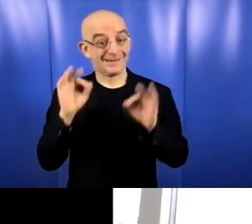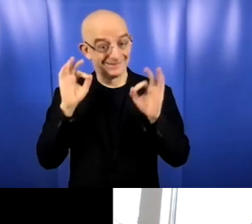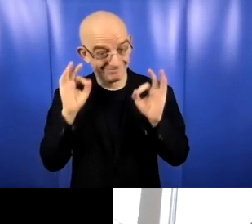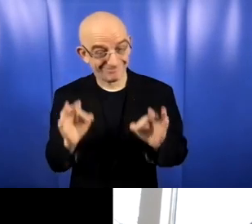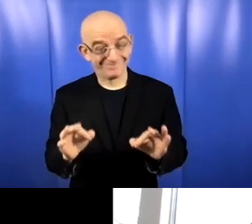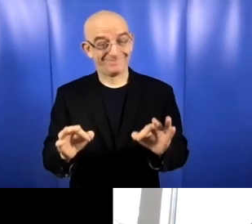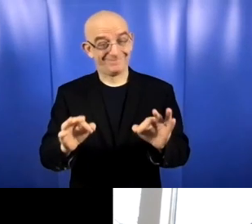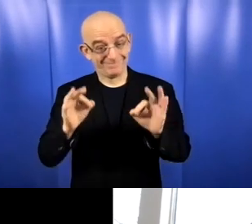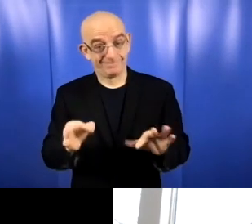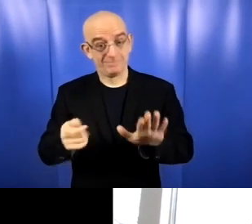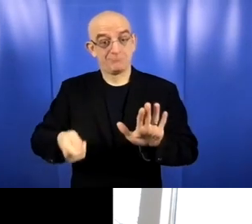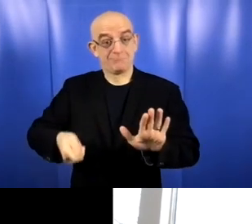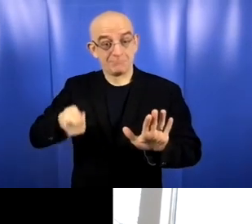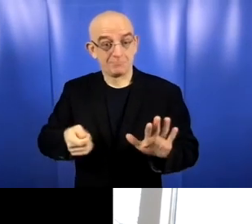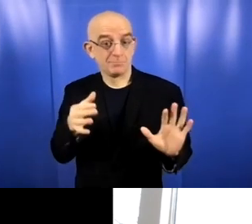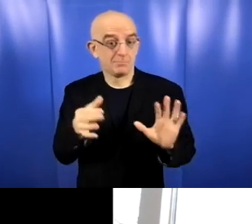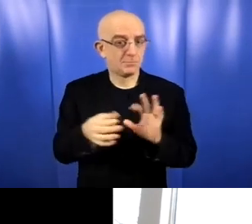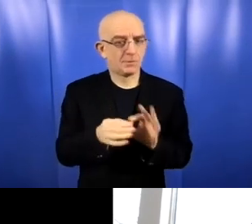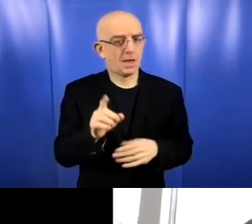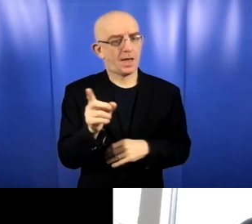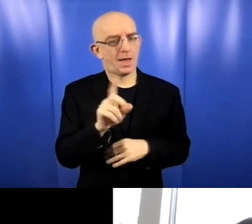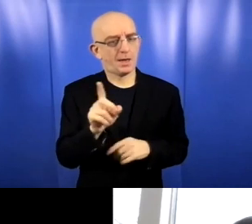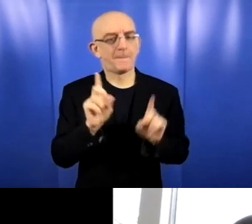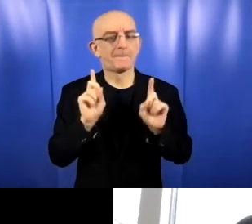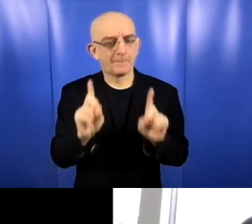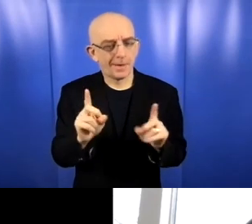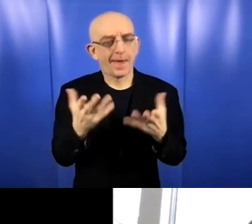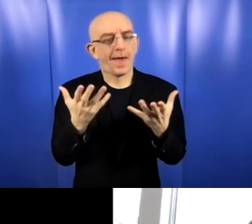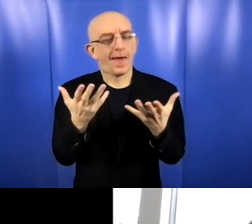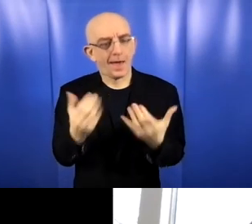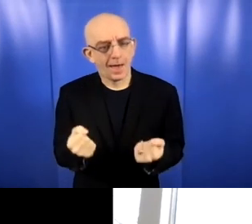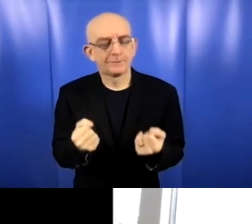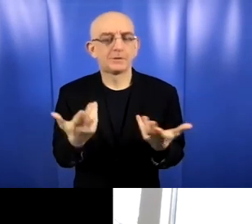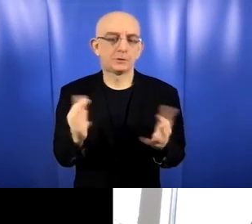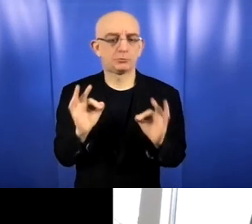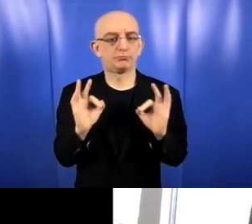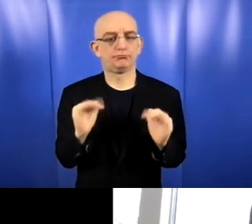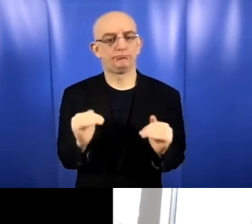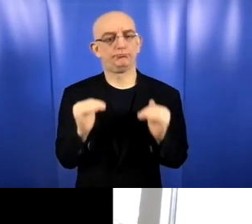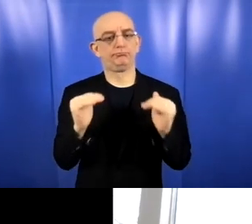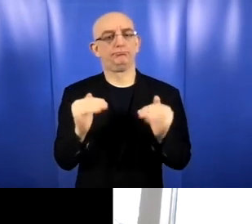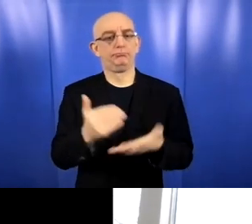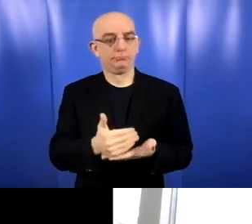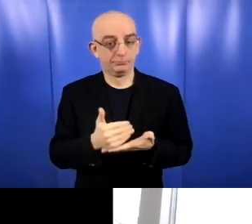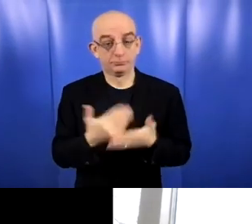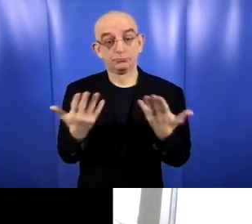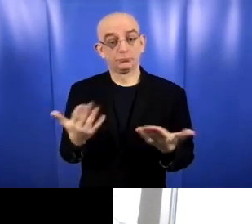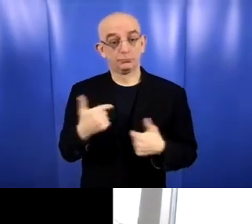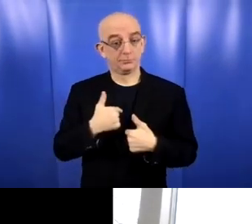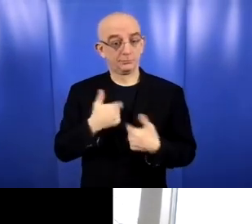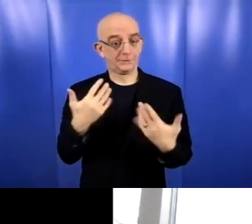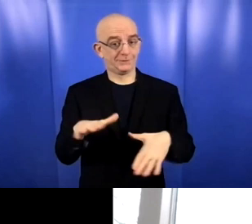I've spoken there a lot about refugees and protection, but one of the things that we need to make certain is